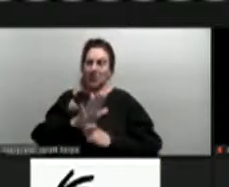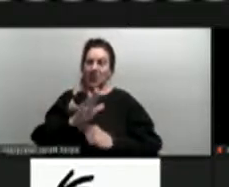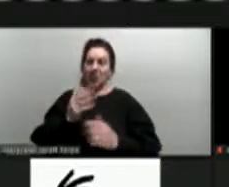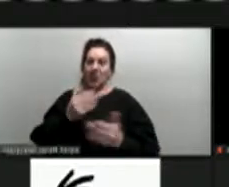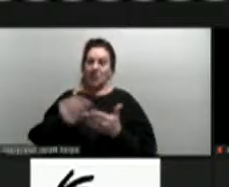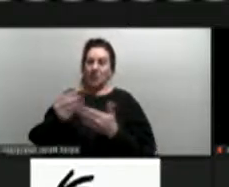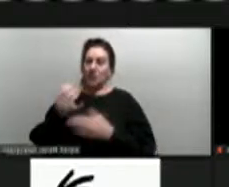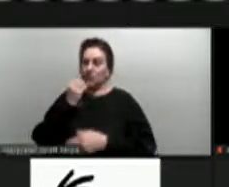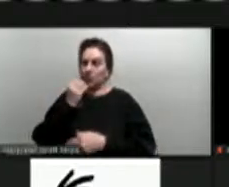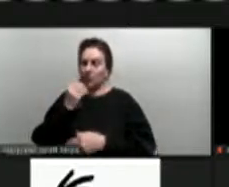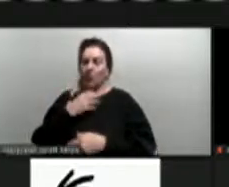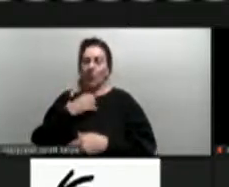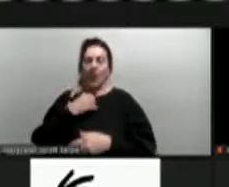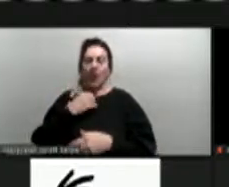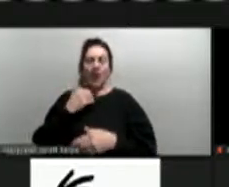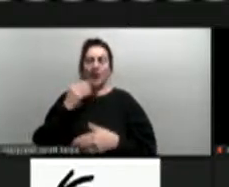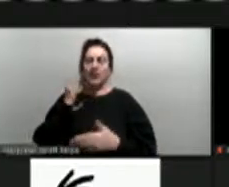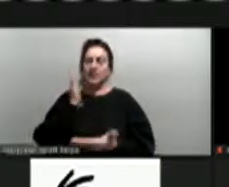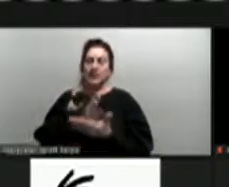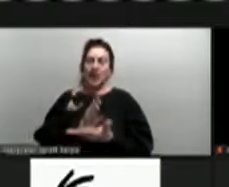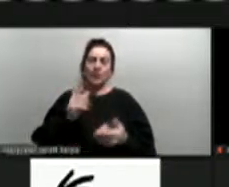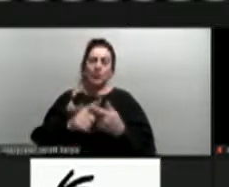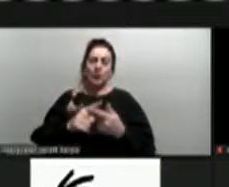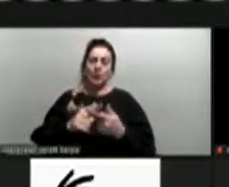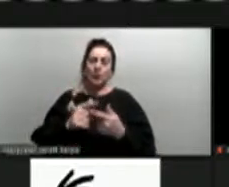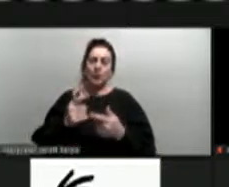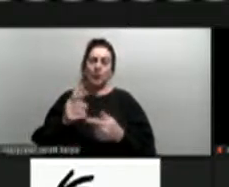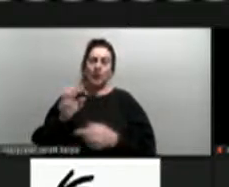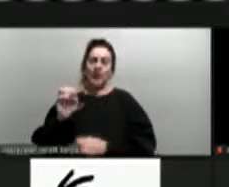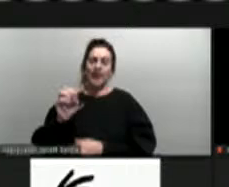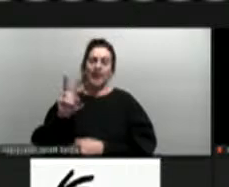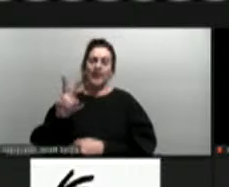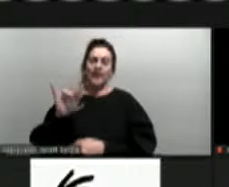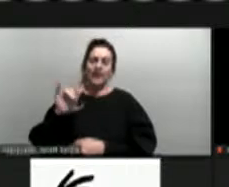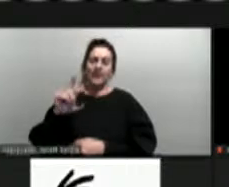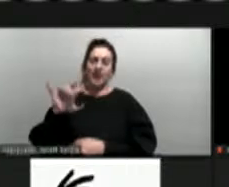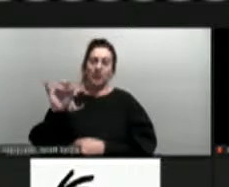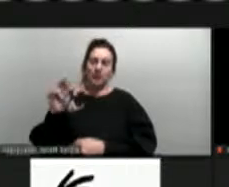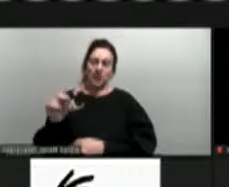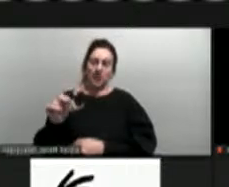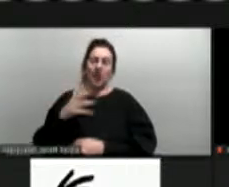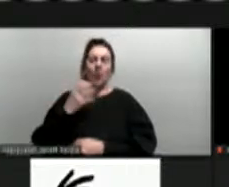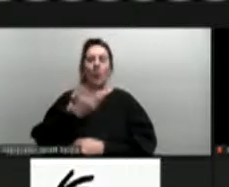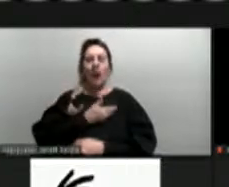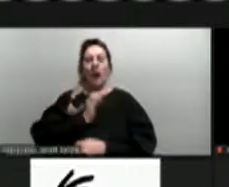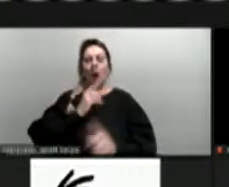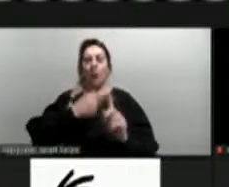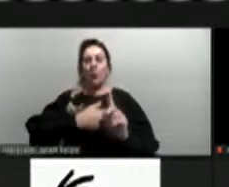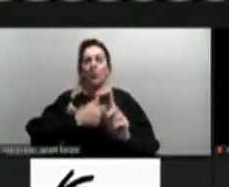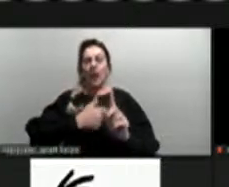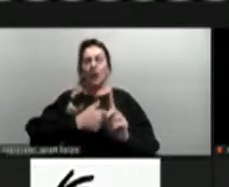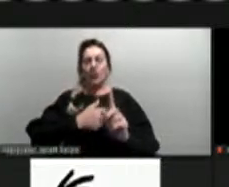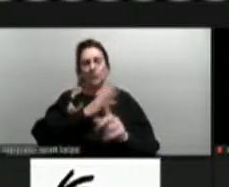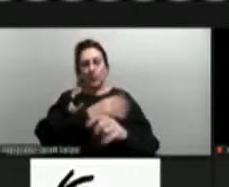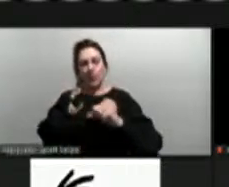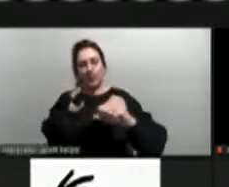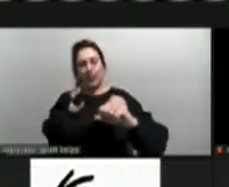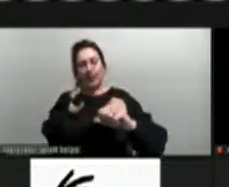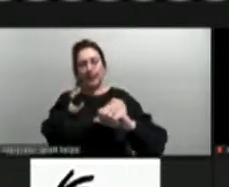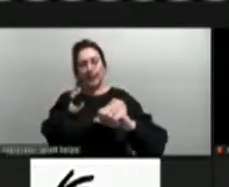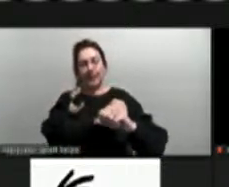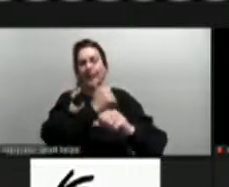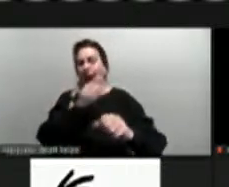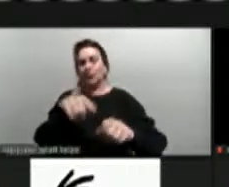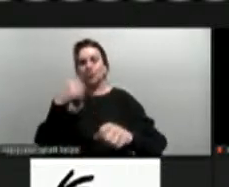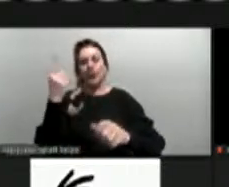like an end to eviction loopholes. I want our renters to be protected who have month-to-month leases and not only annual leases. I